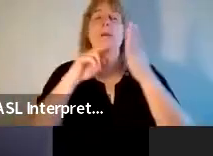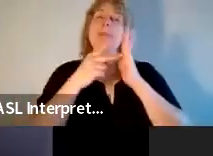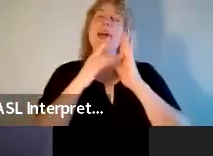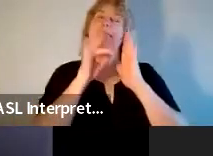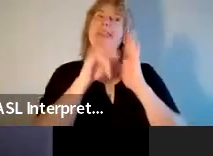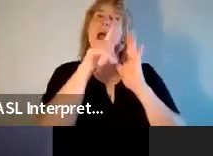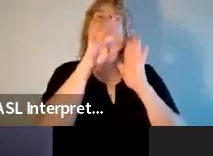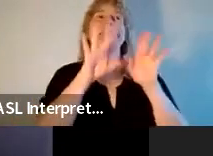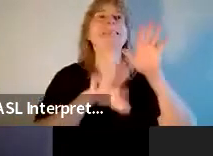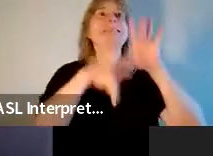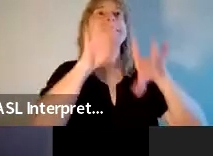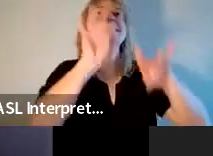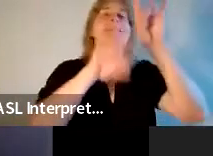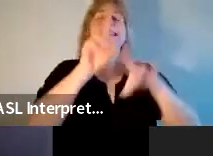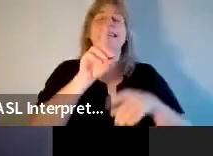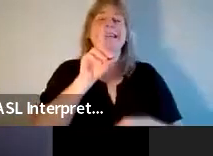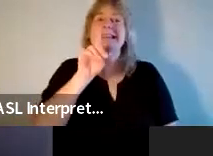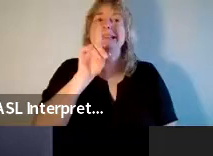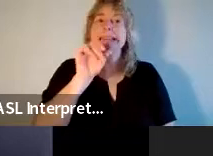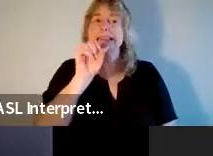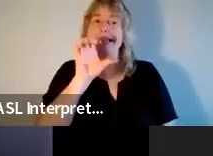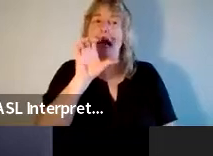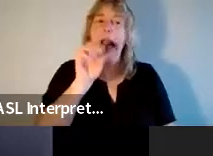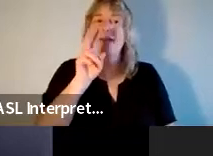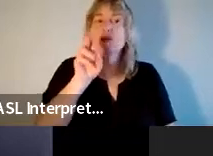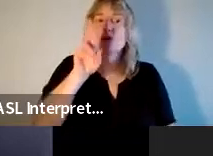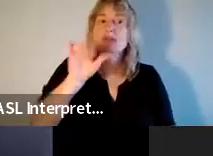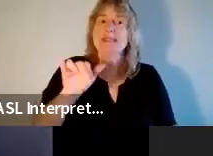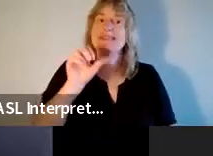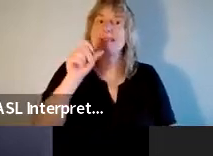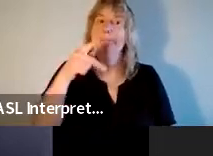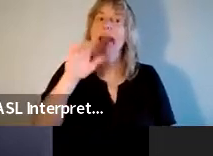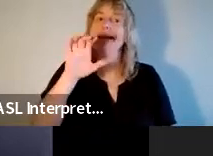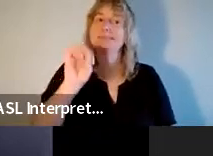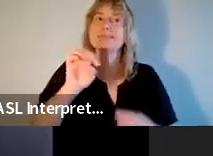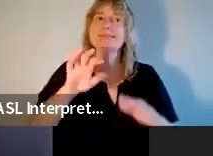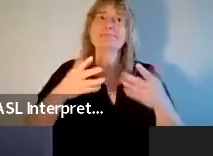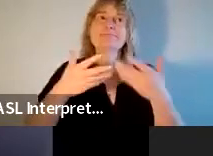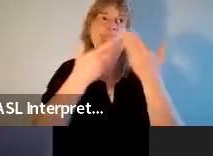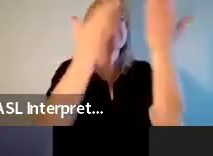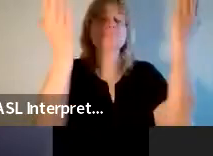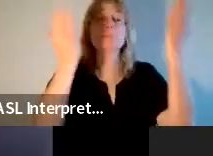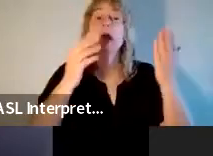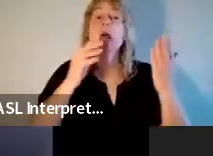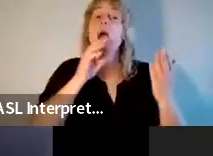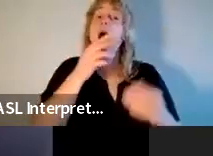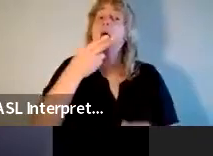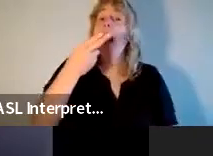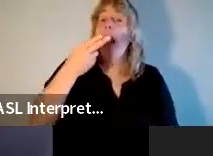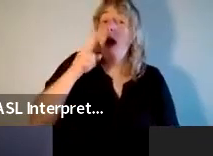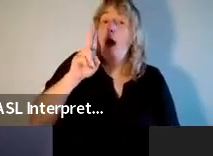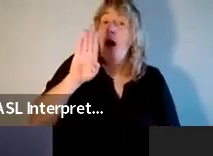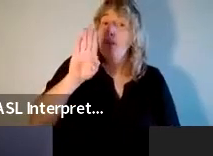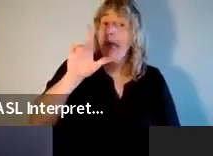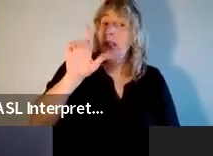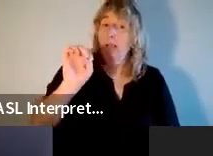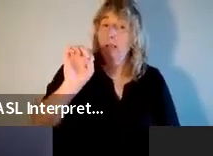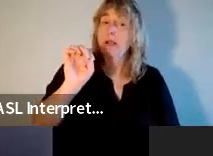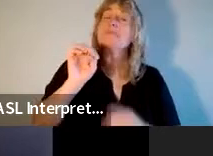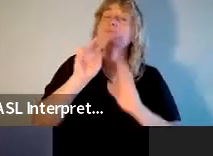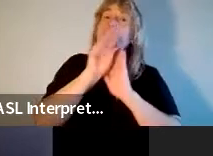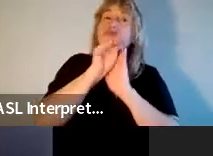The Hubble Space Telescope has been in orbit and taking data from its perch above the Earth